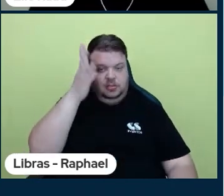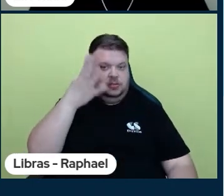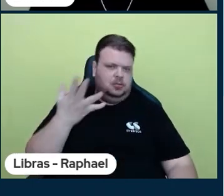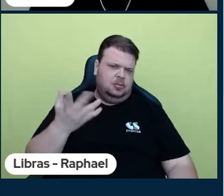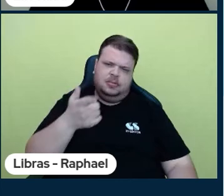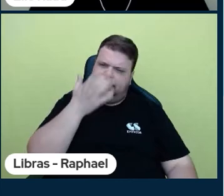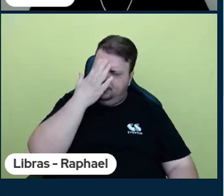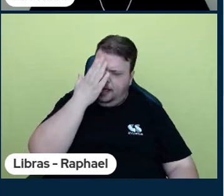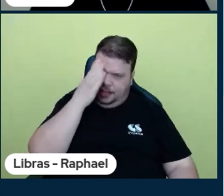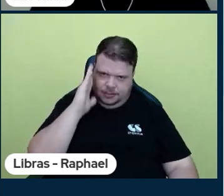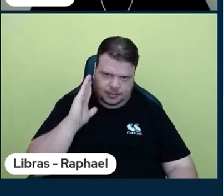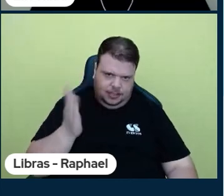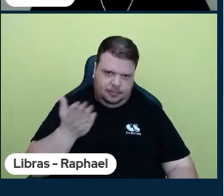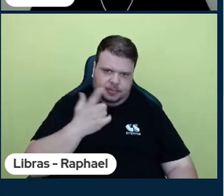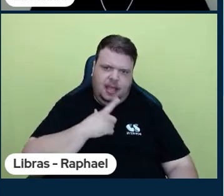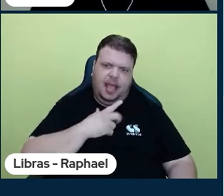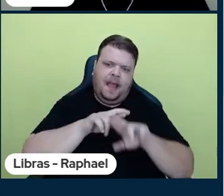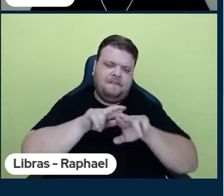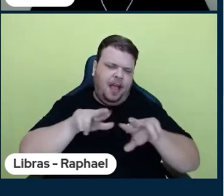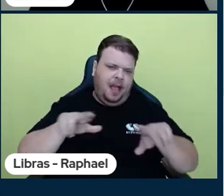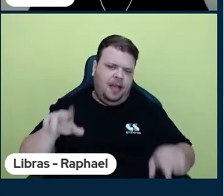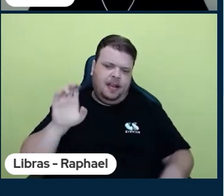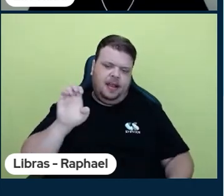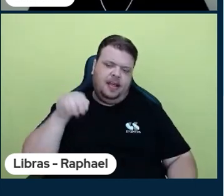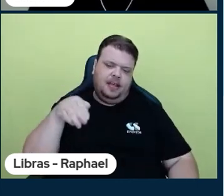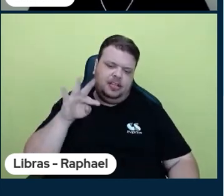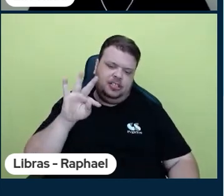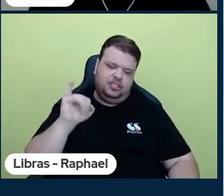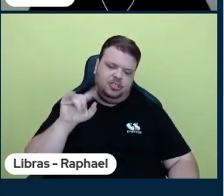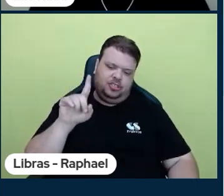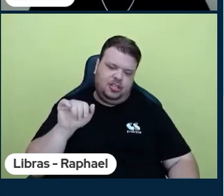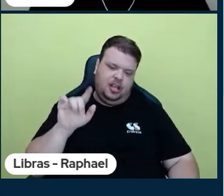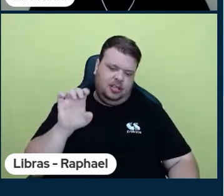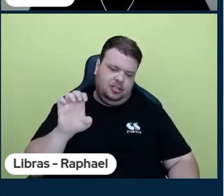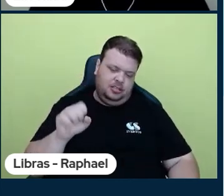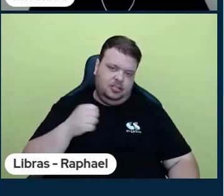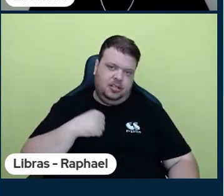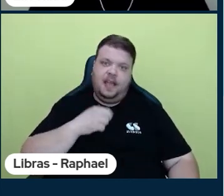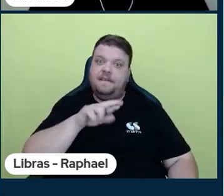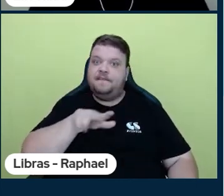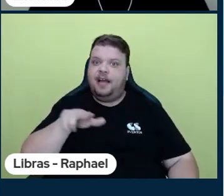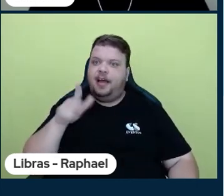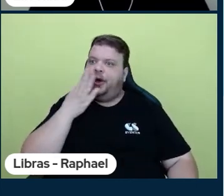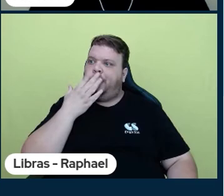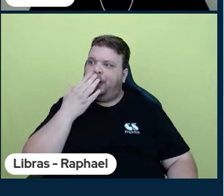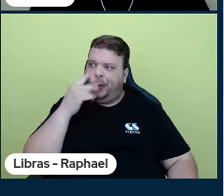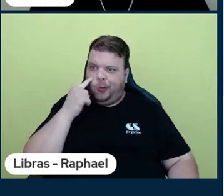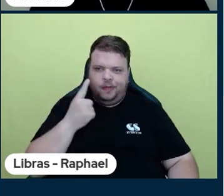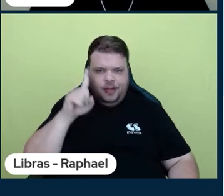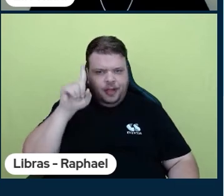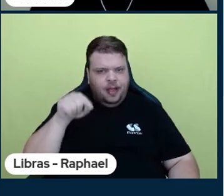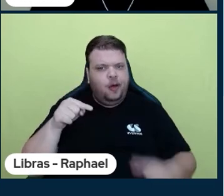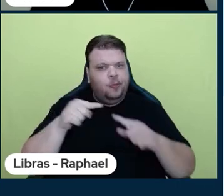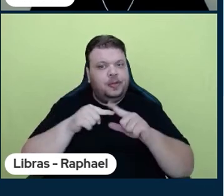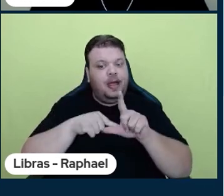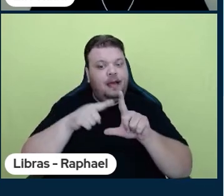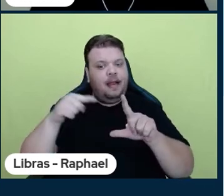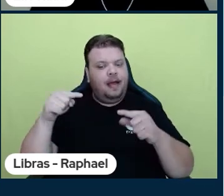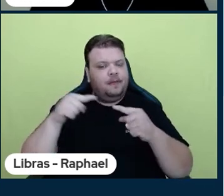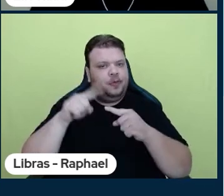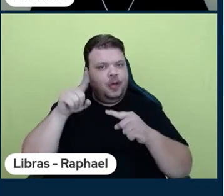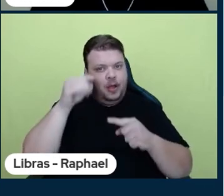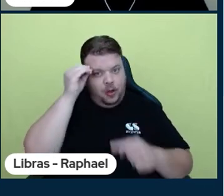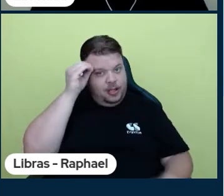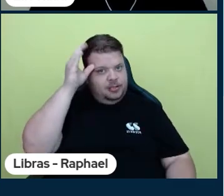address of the hotel where Mozart week takes place? We need to answer this question from the knowledge